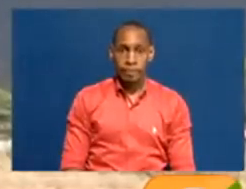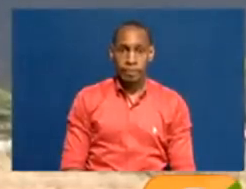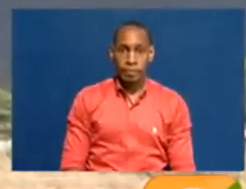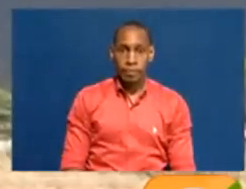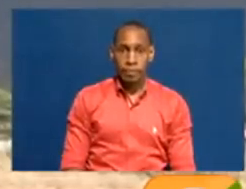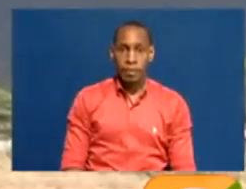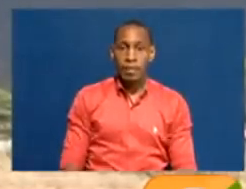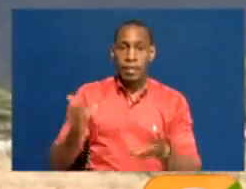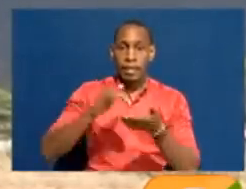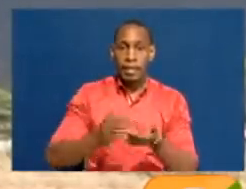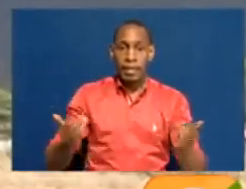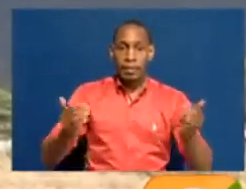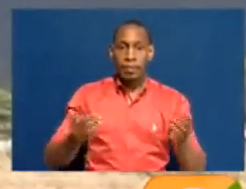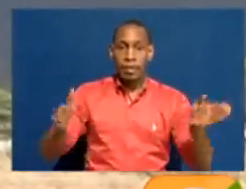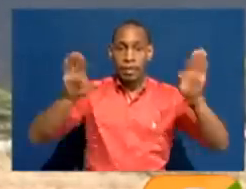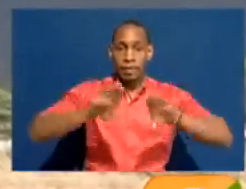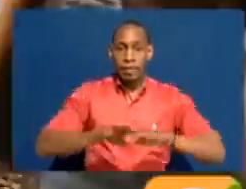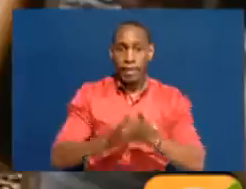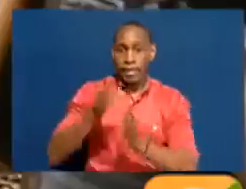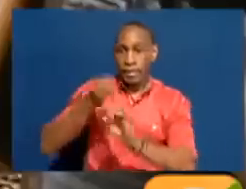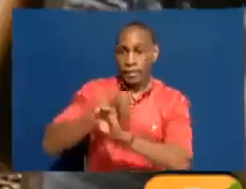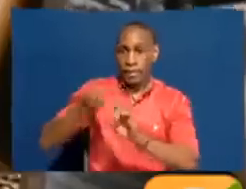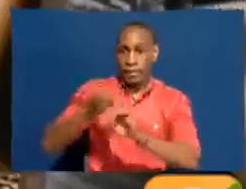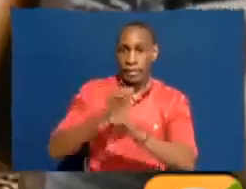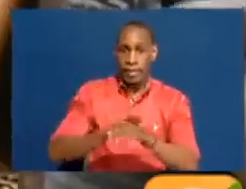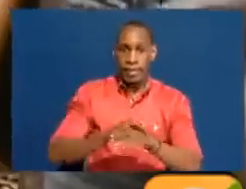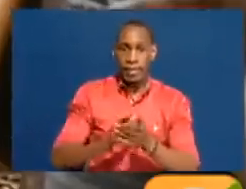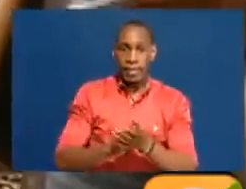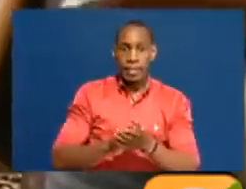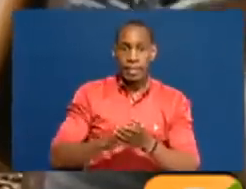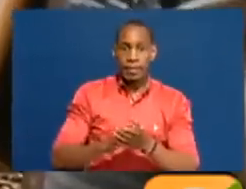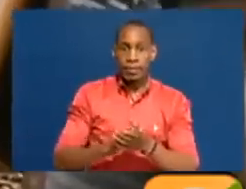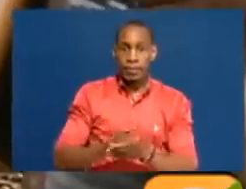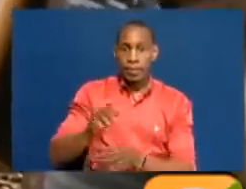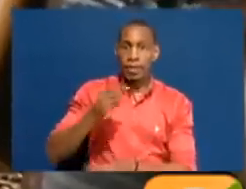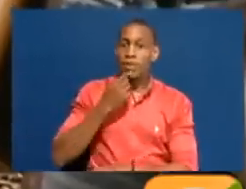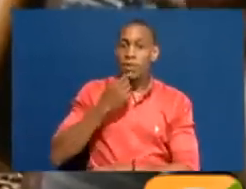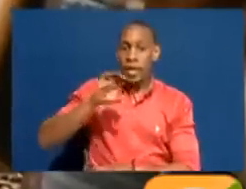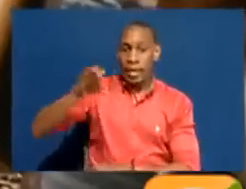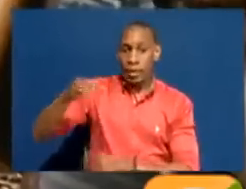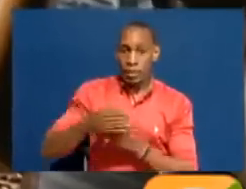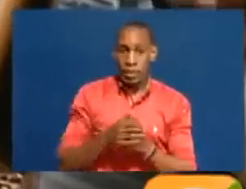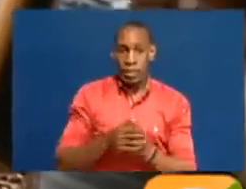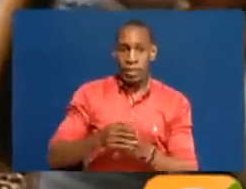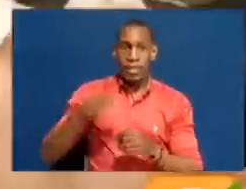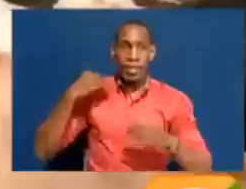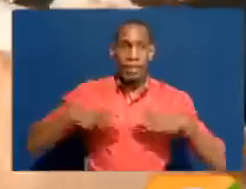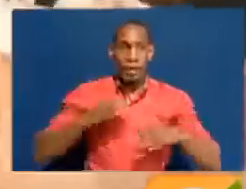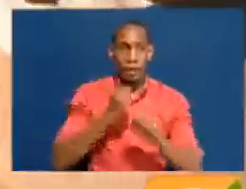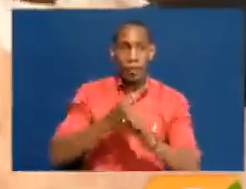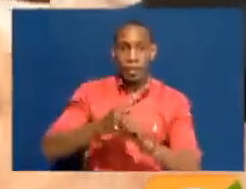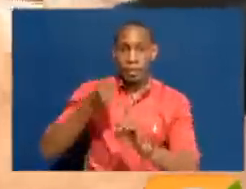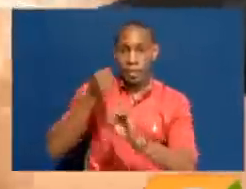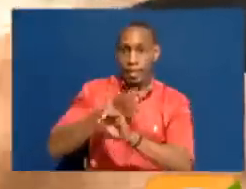Another day in the Kirio Valley, another attack. At 11:40 a.m. in Kainuk, Turkana County, bandits staged an